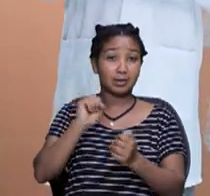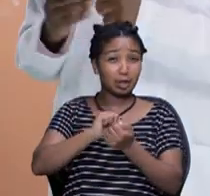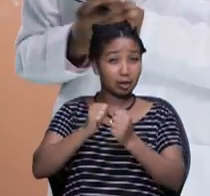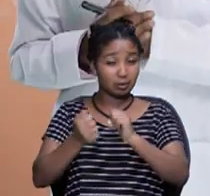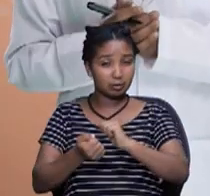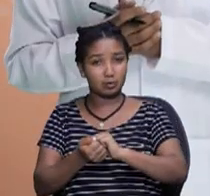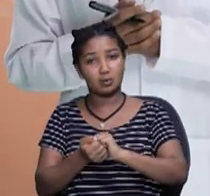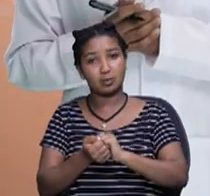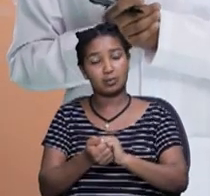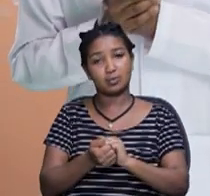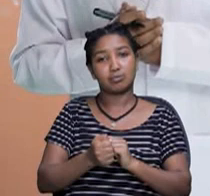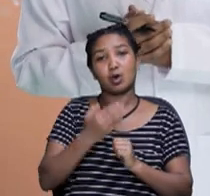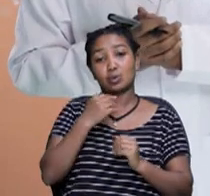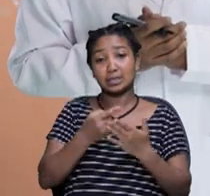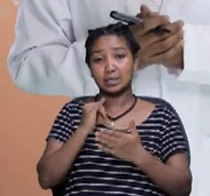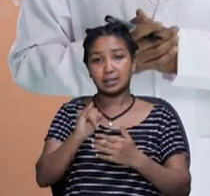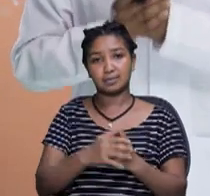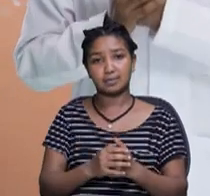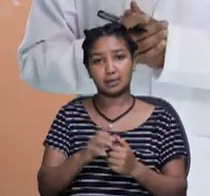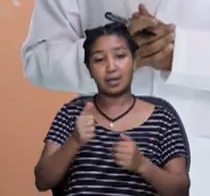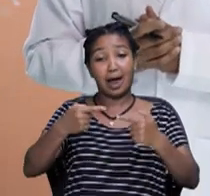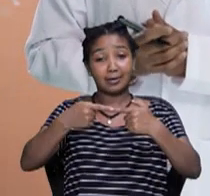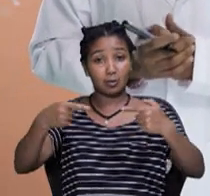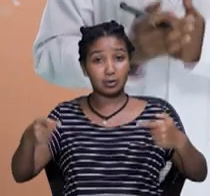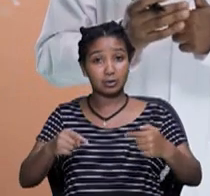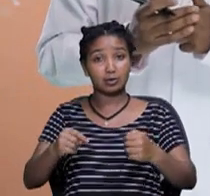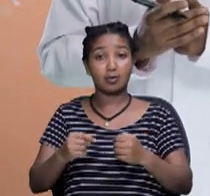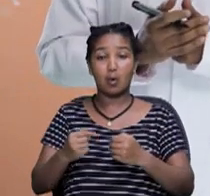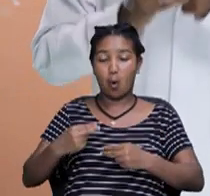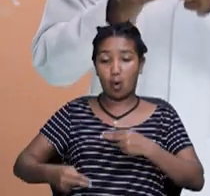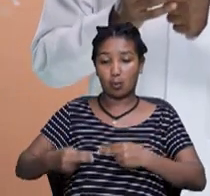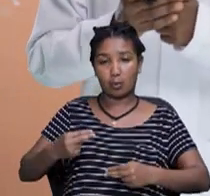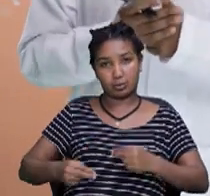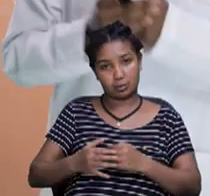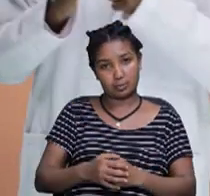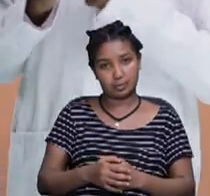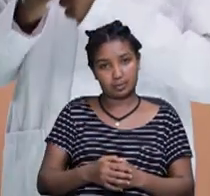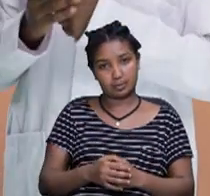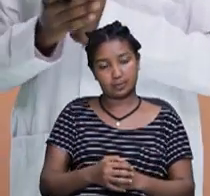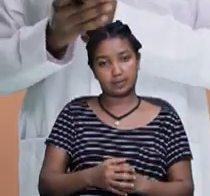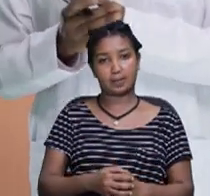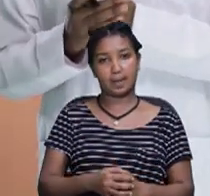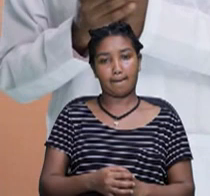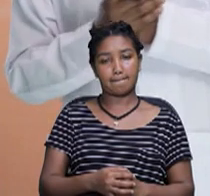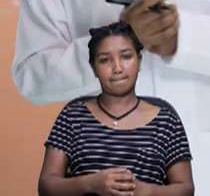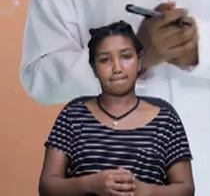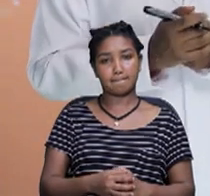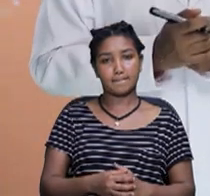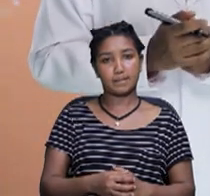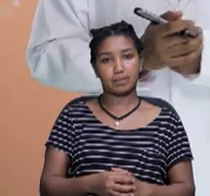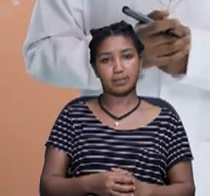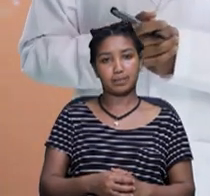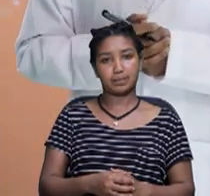into glucose. This is the antagonistic hormone, insulin and glucagon, the role of insulin and